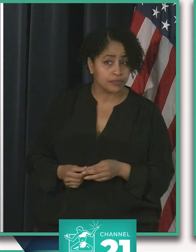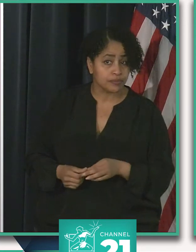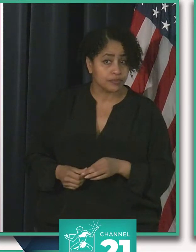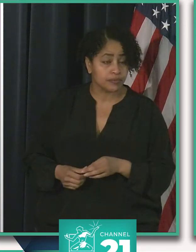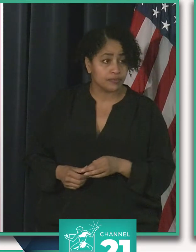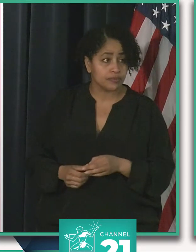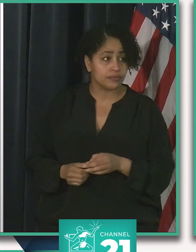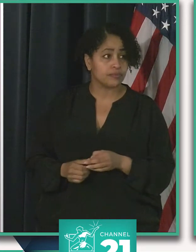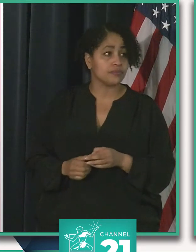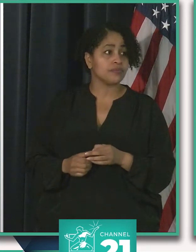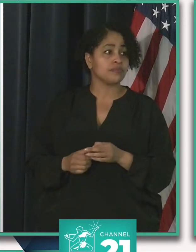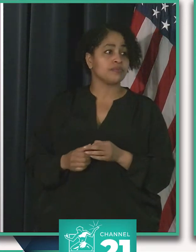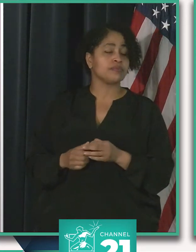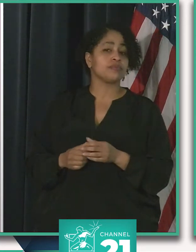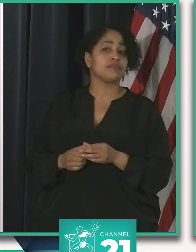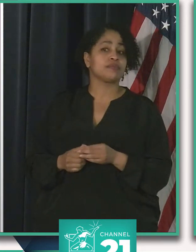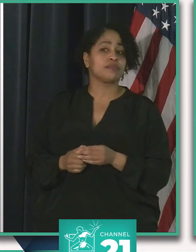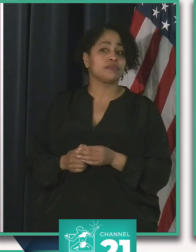Okay.